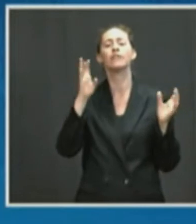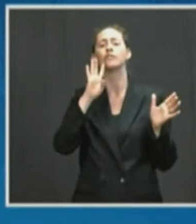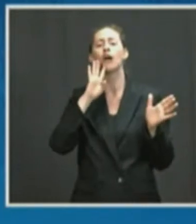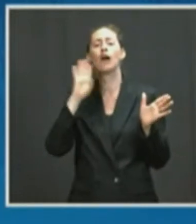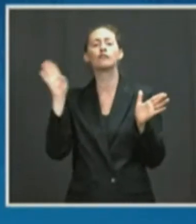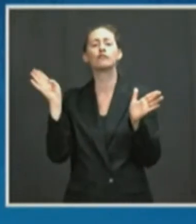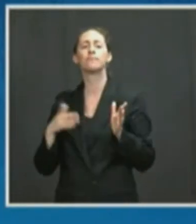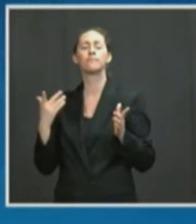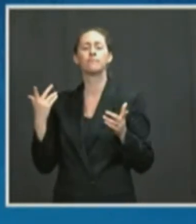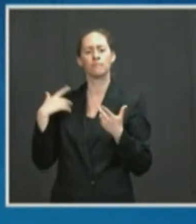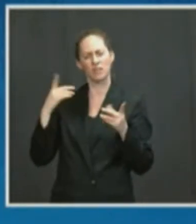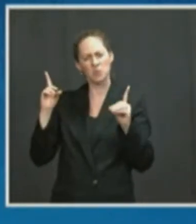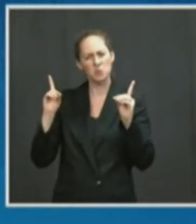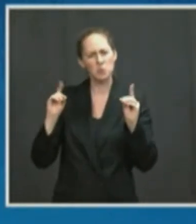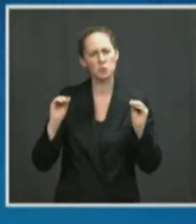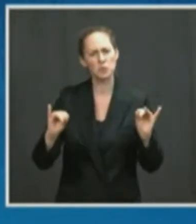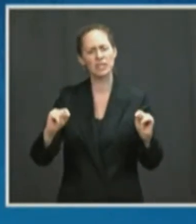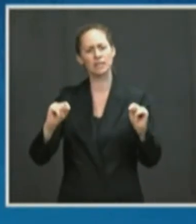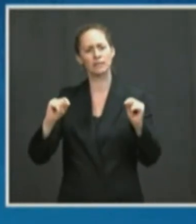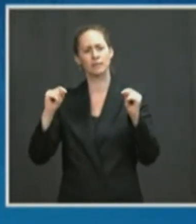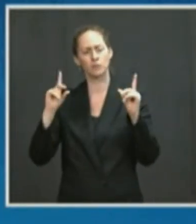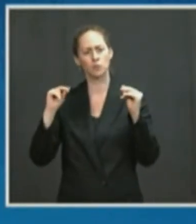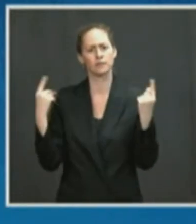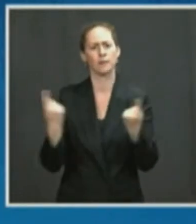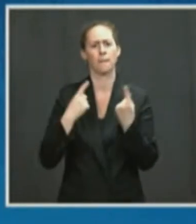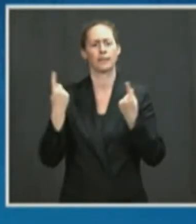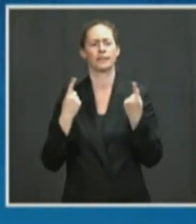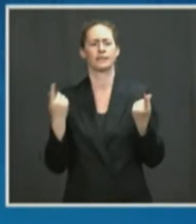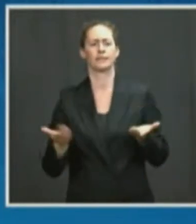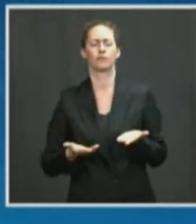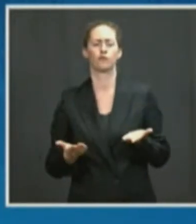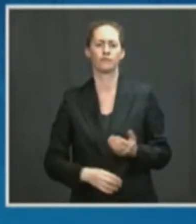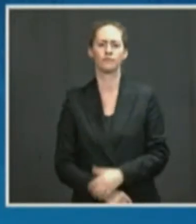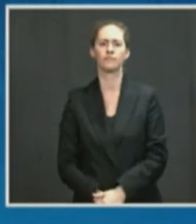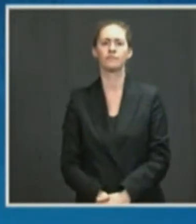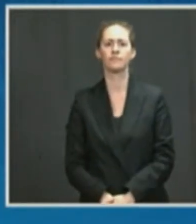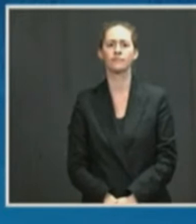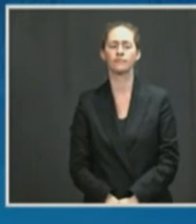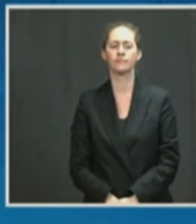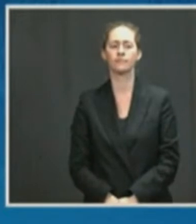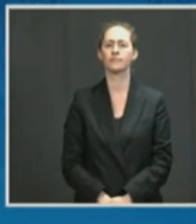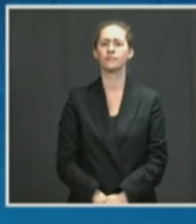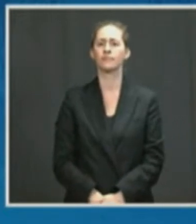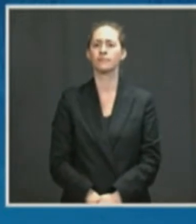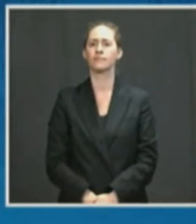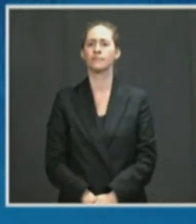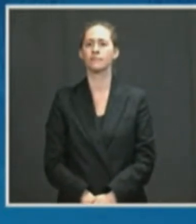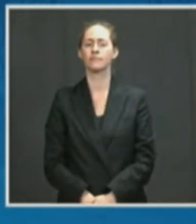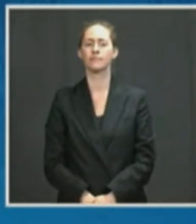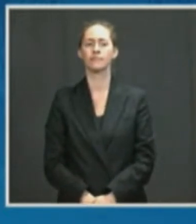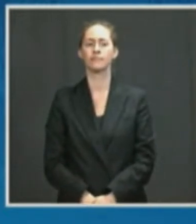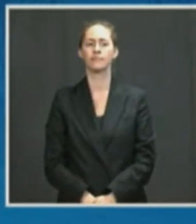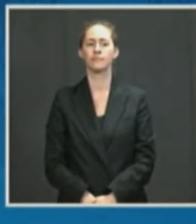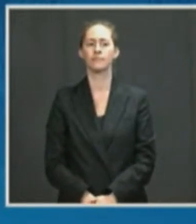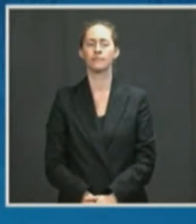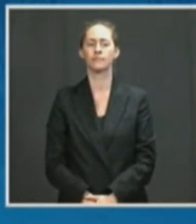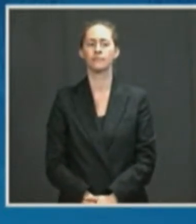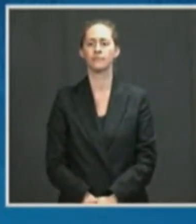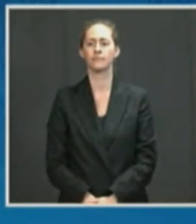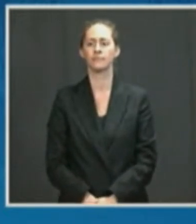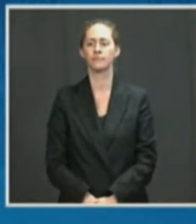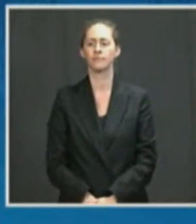Buenas tardes, escuchamos la Freddy Muralles of Televisión Azteca.